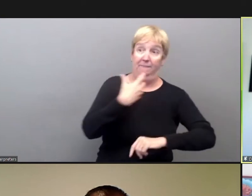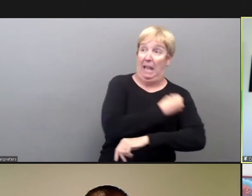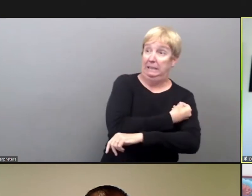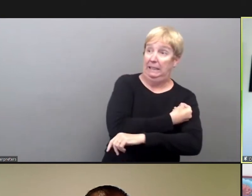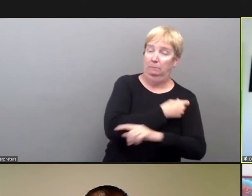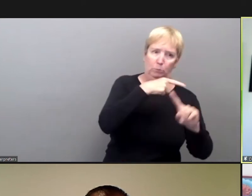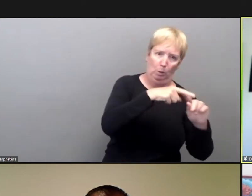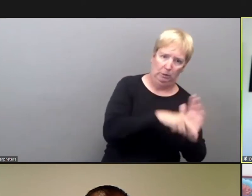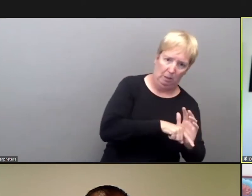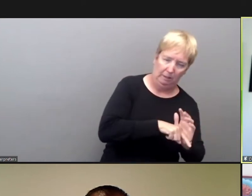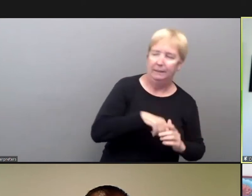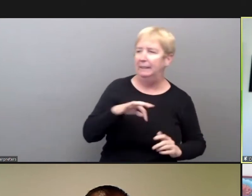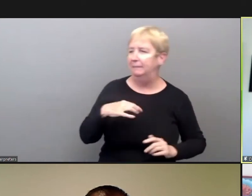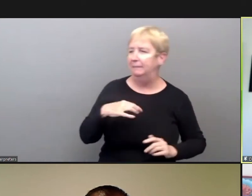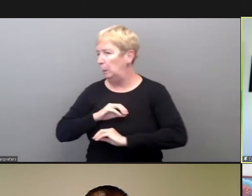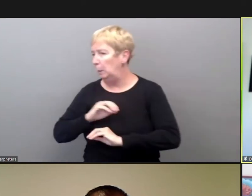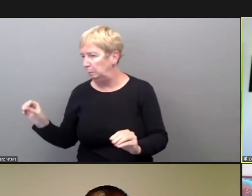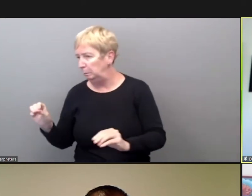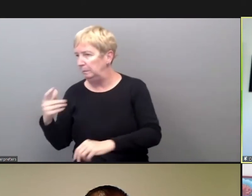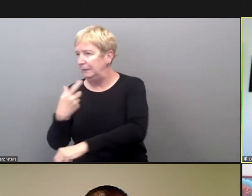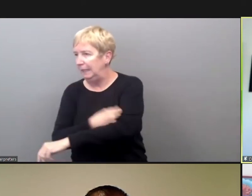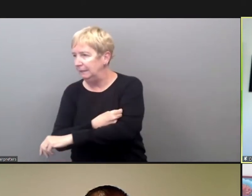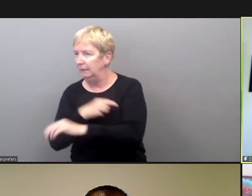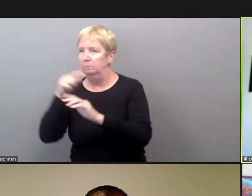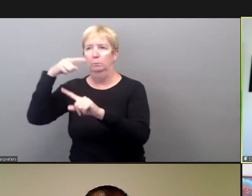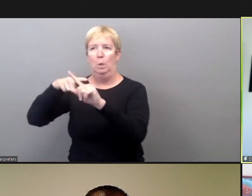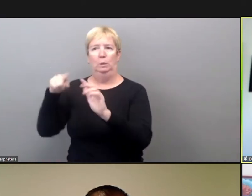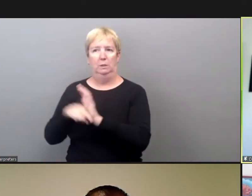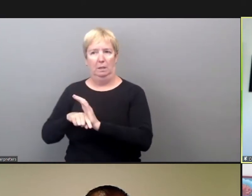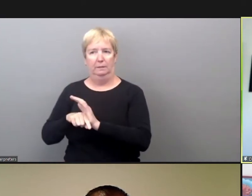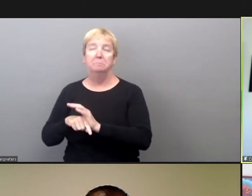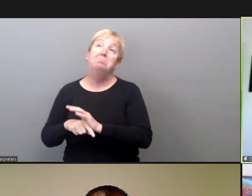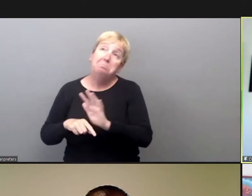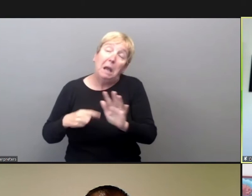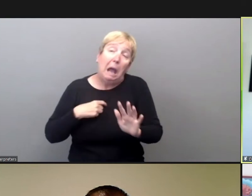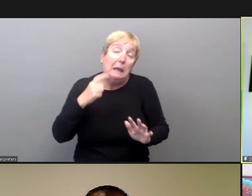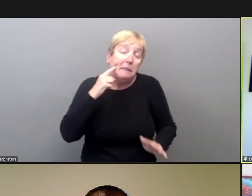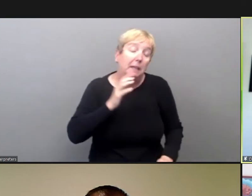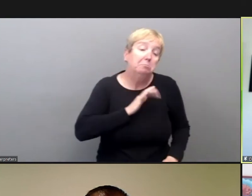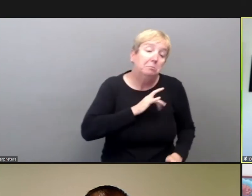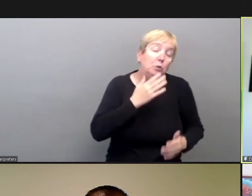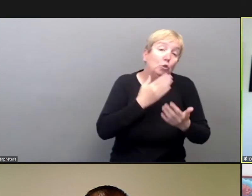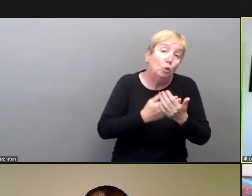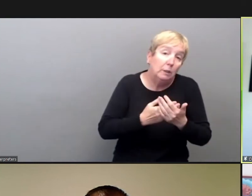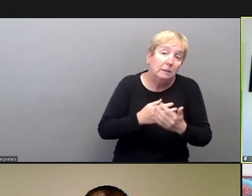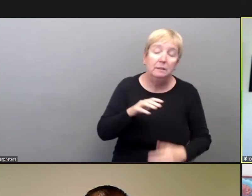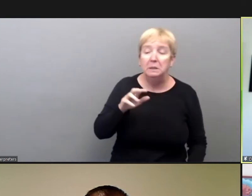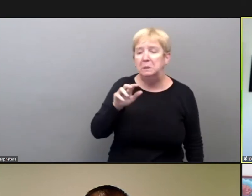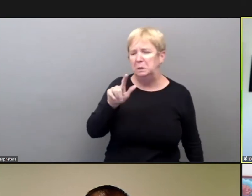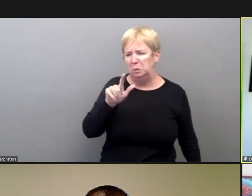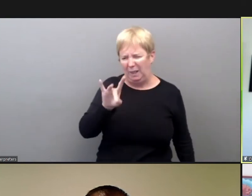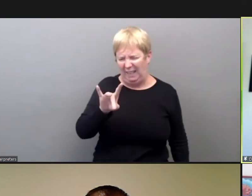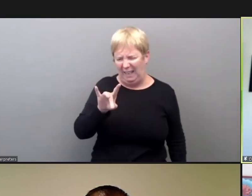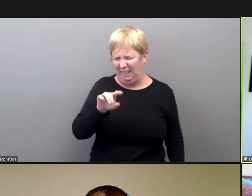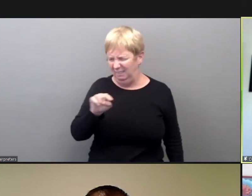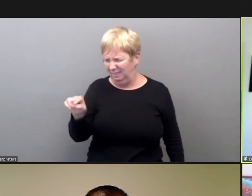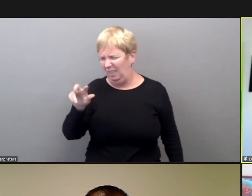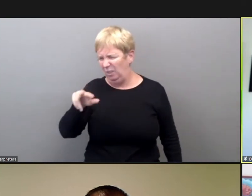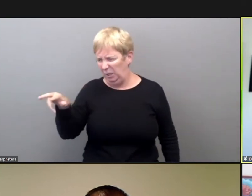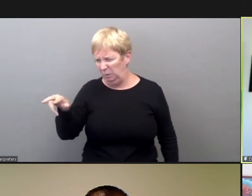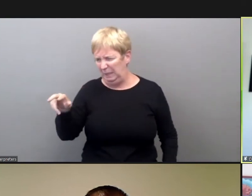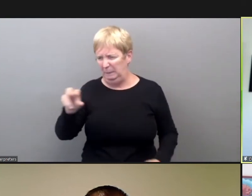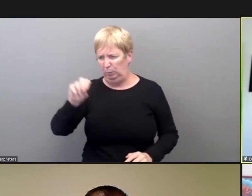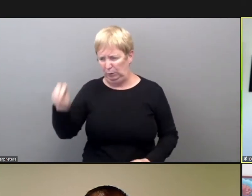So I think it's nice that the data is trending, that whatever it was, 28 to 33% or something, we'll get it right